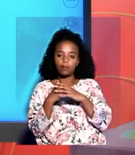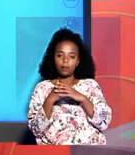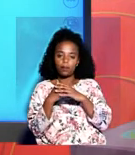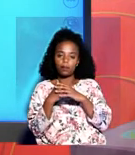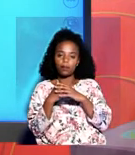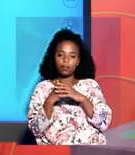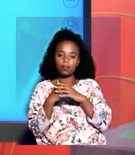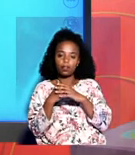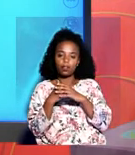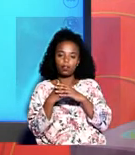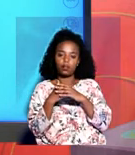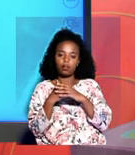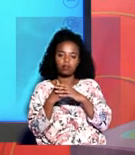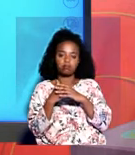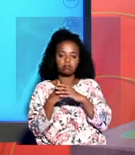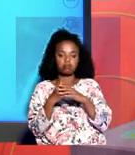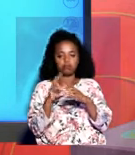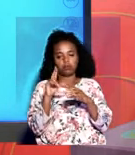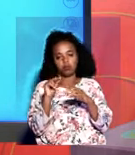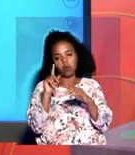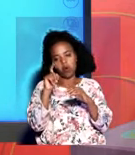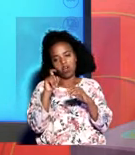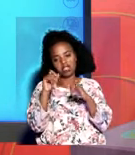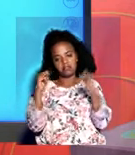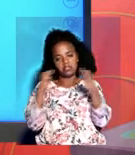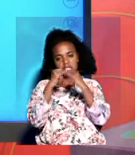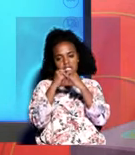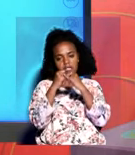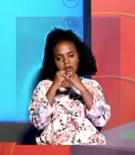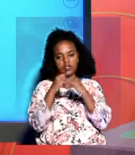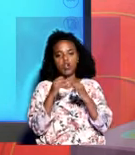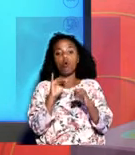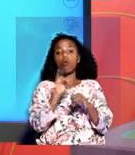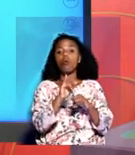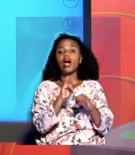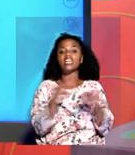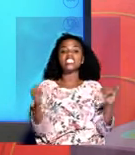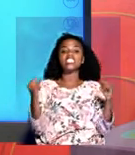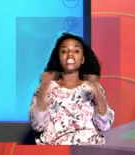x-intercept. It has no x-intercept. Okay. Now, y-intercept.